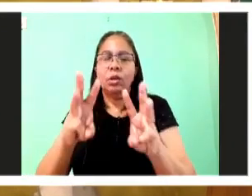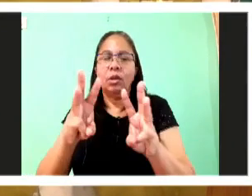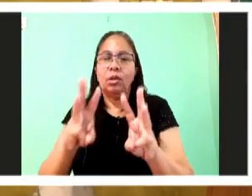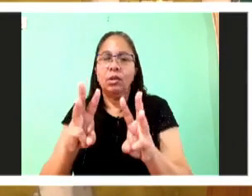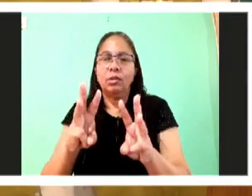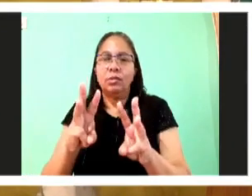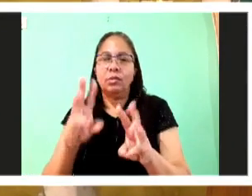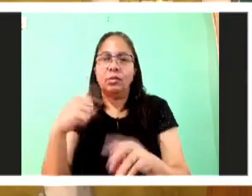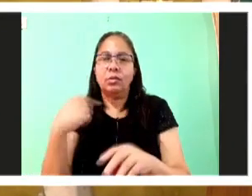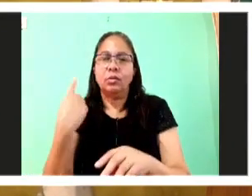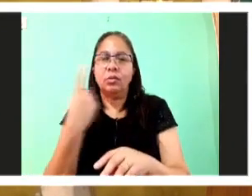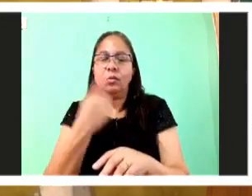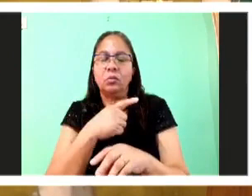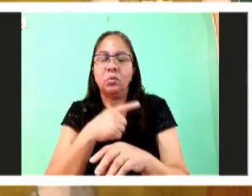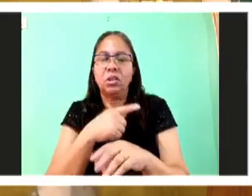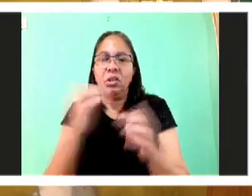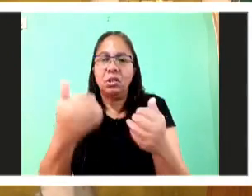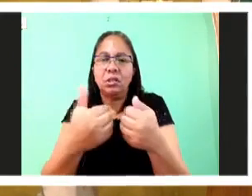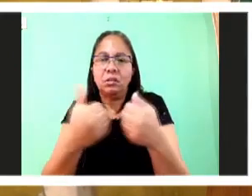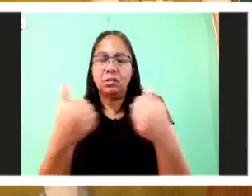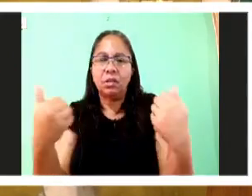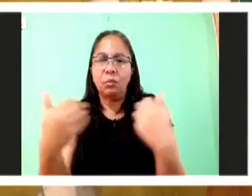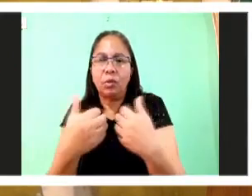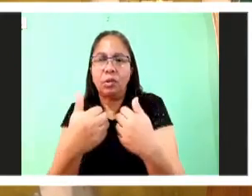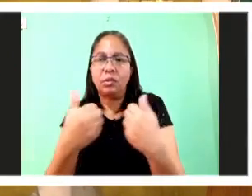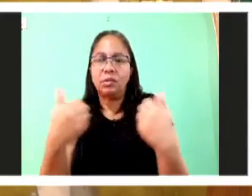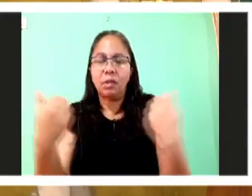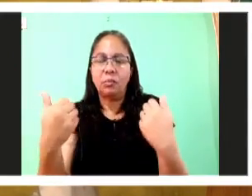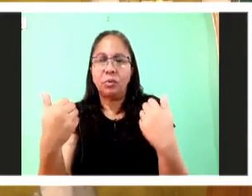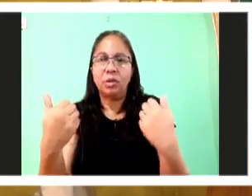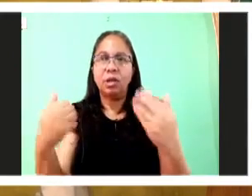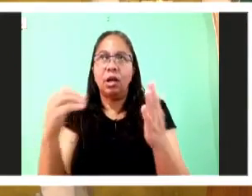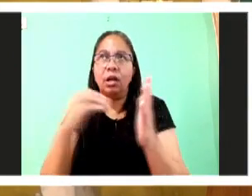brought division to what God has united.